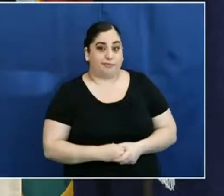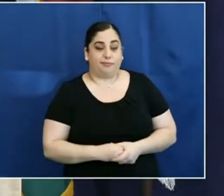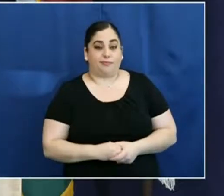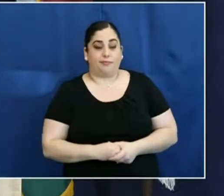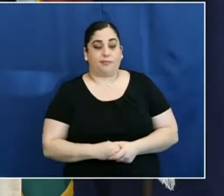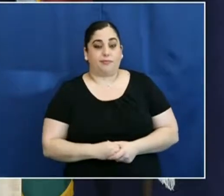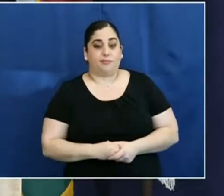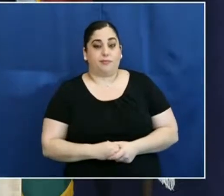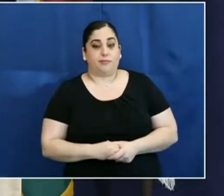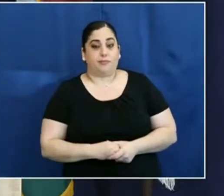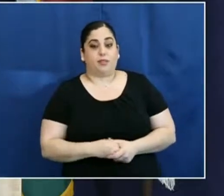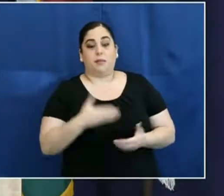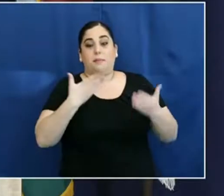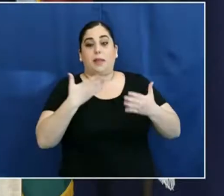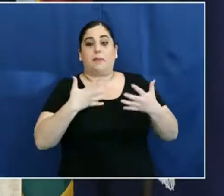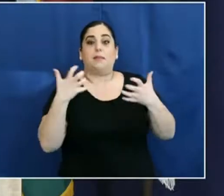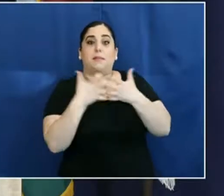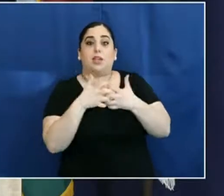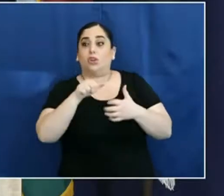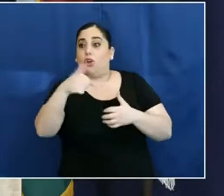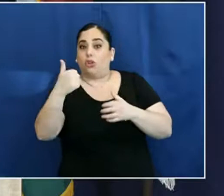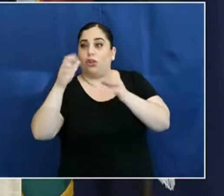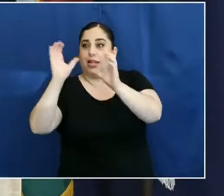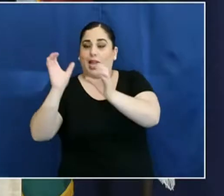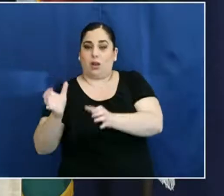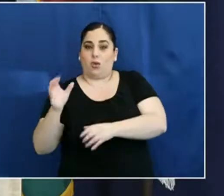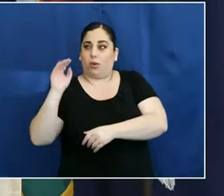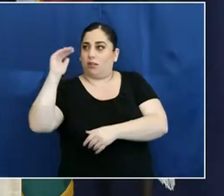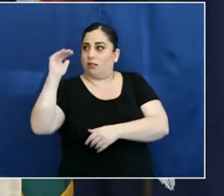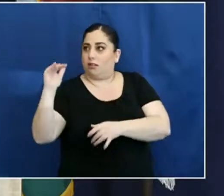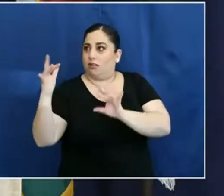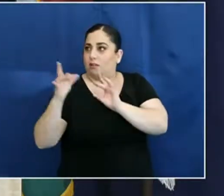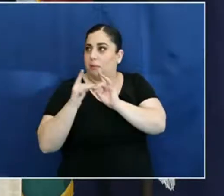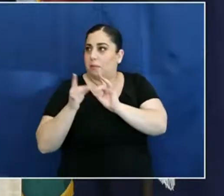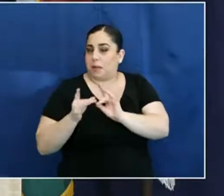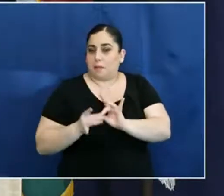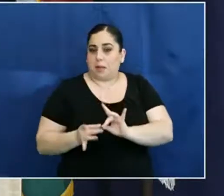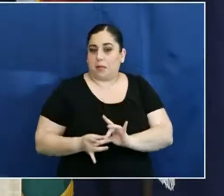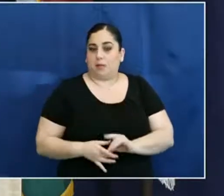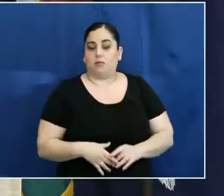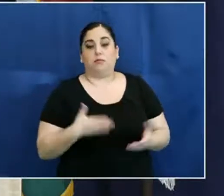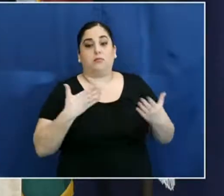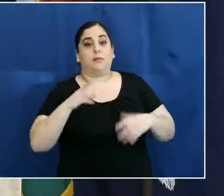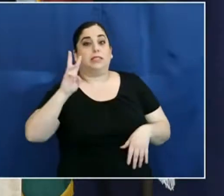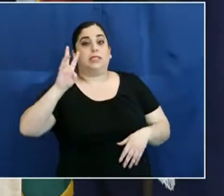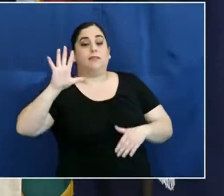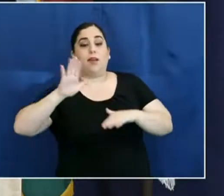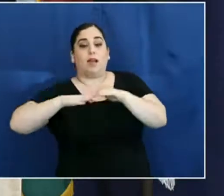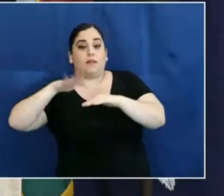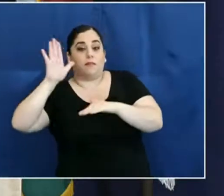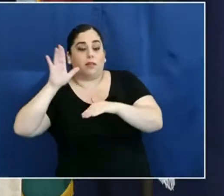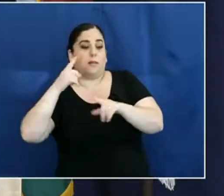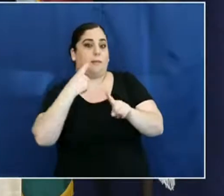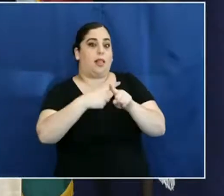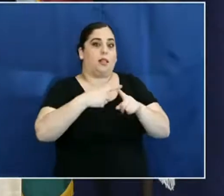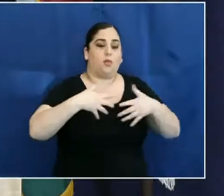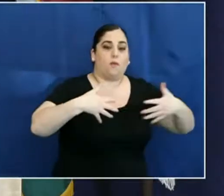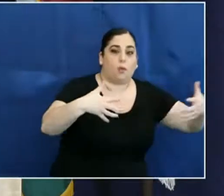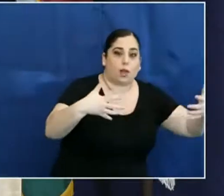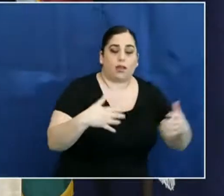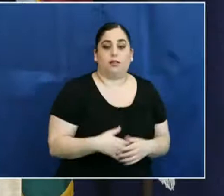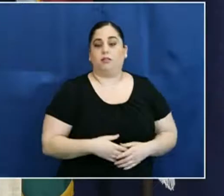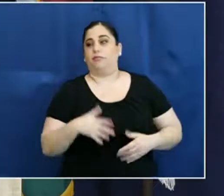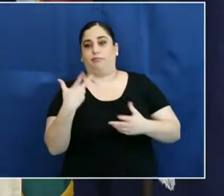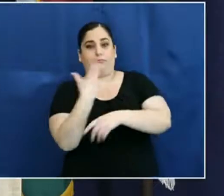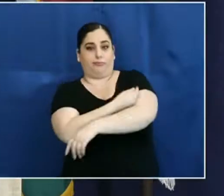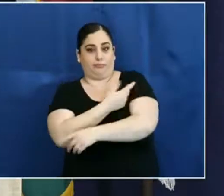in categories where they could get the vaccine, like being 65 and older, for instance. So we cannot